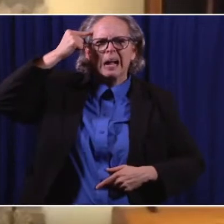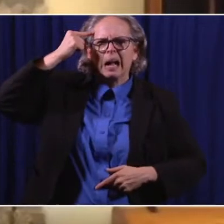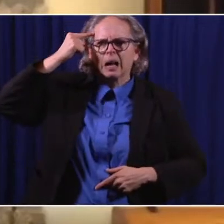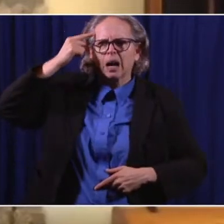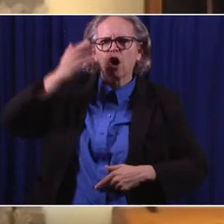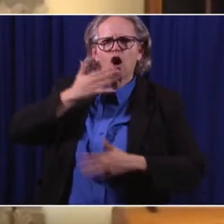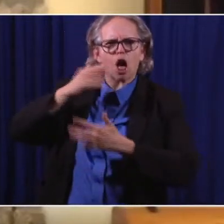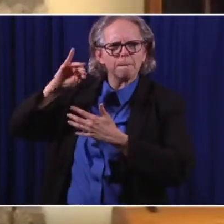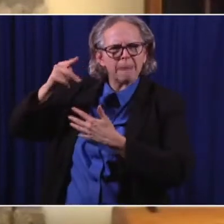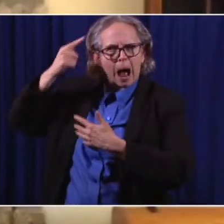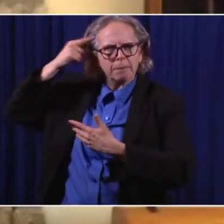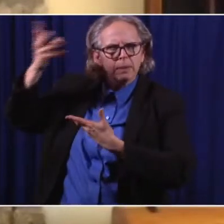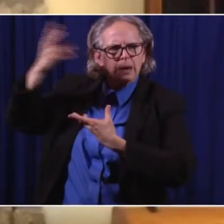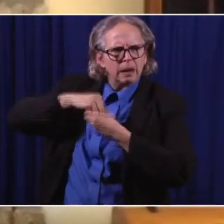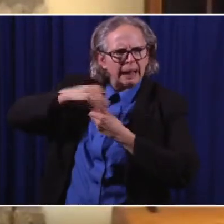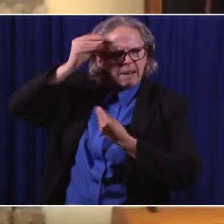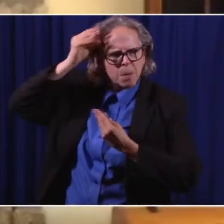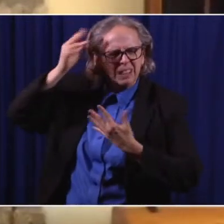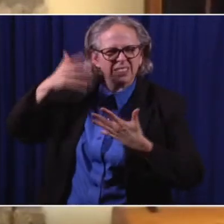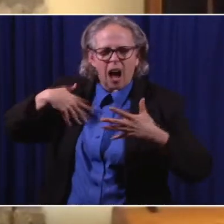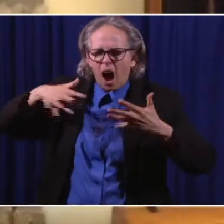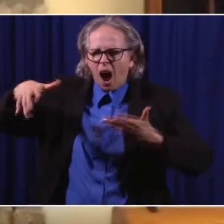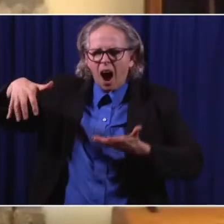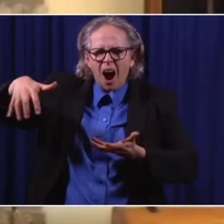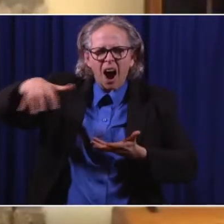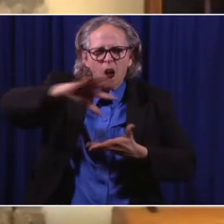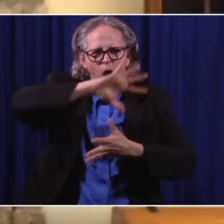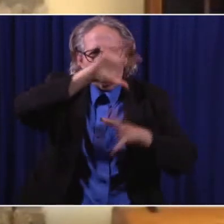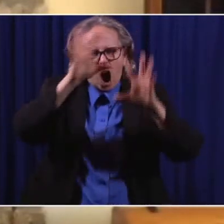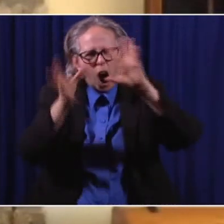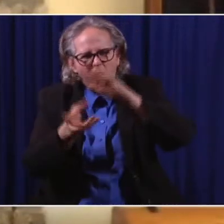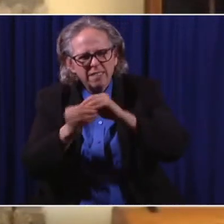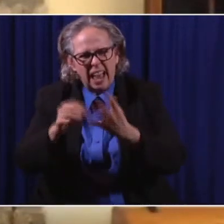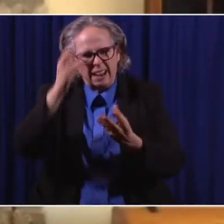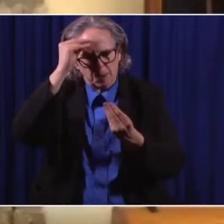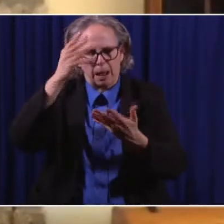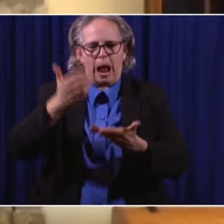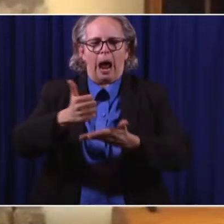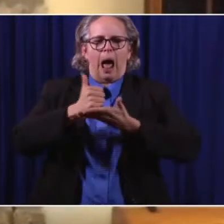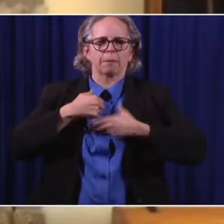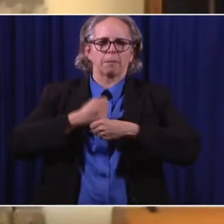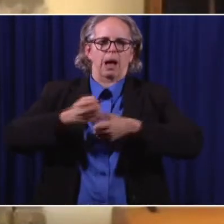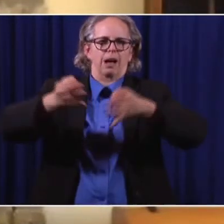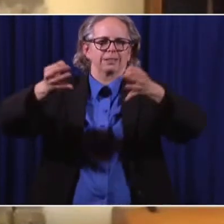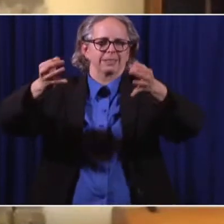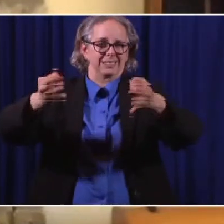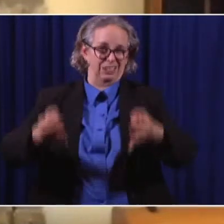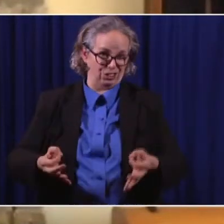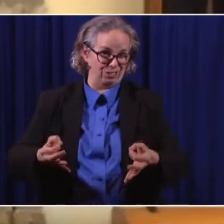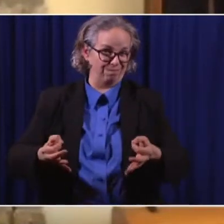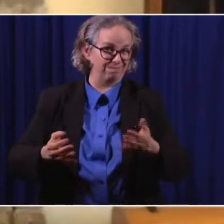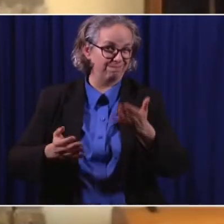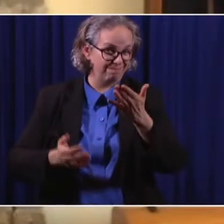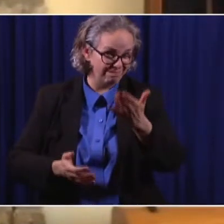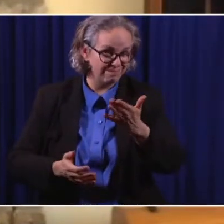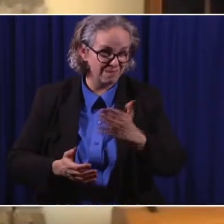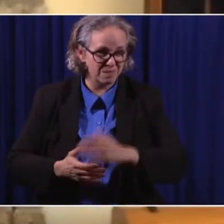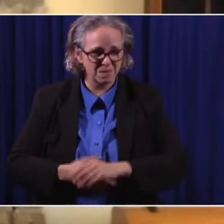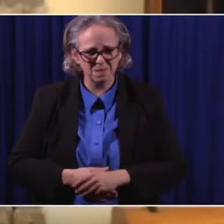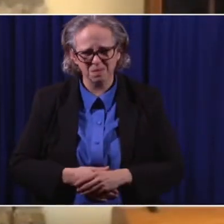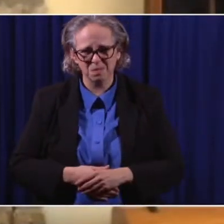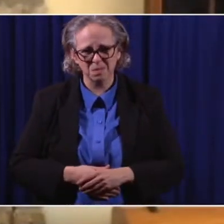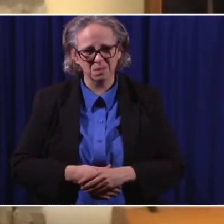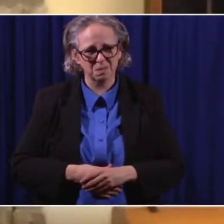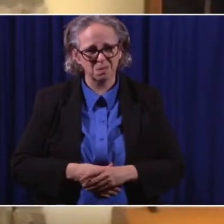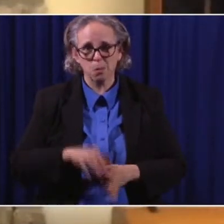So I think I would look at, all of those things. And that's why, I appreciate your question, because I really